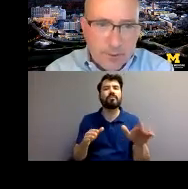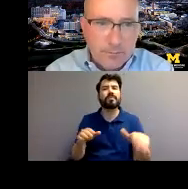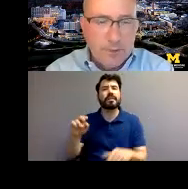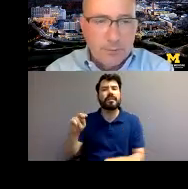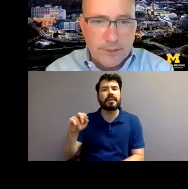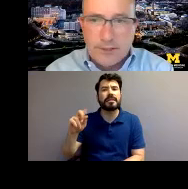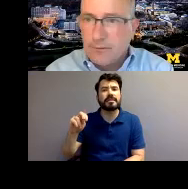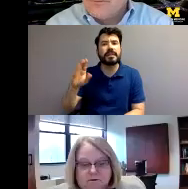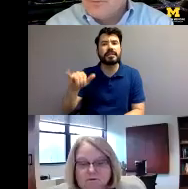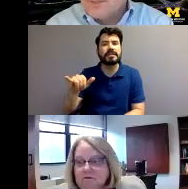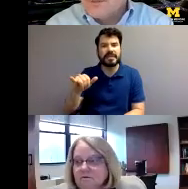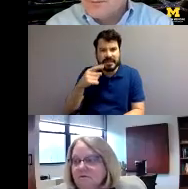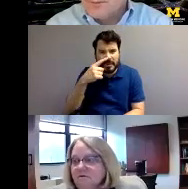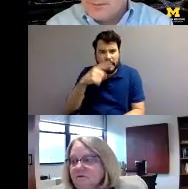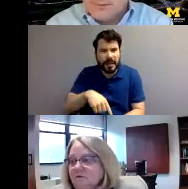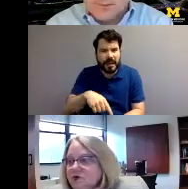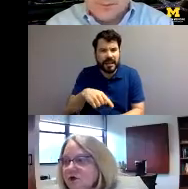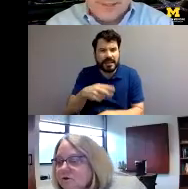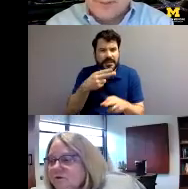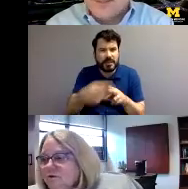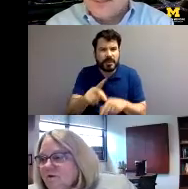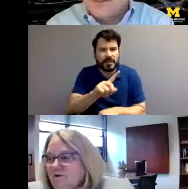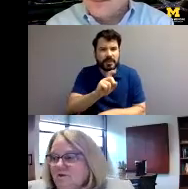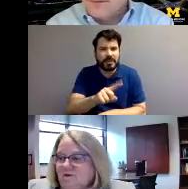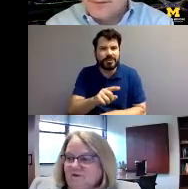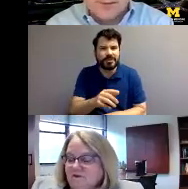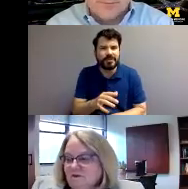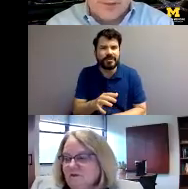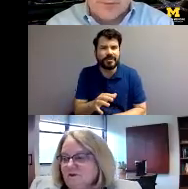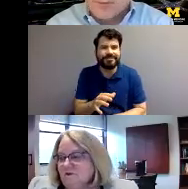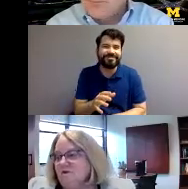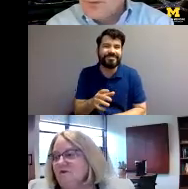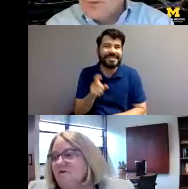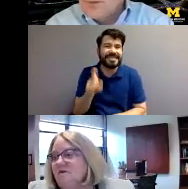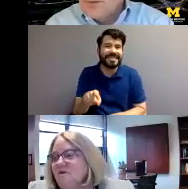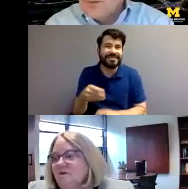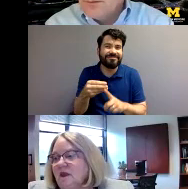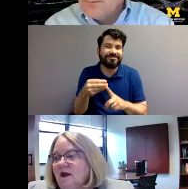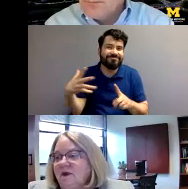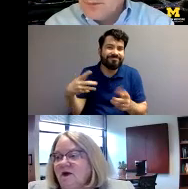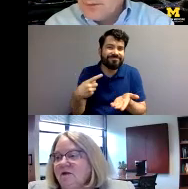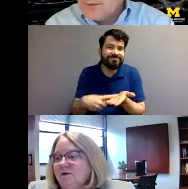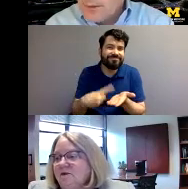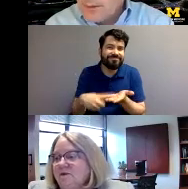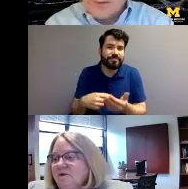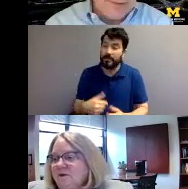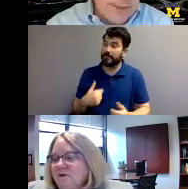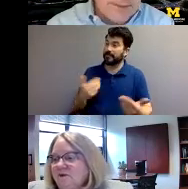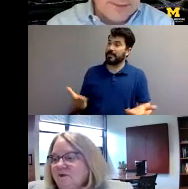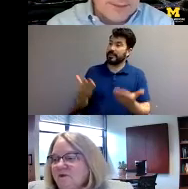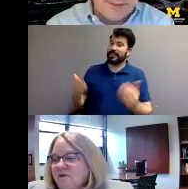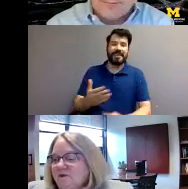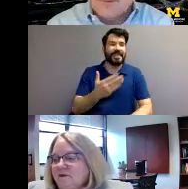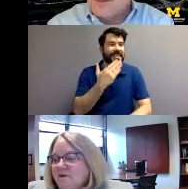in for a pretty tough question that we definitely need to talk through? I'm here. All right,